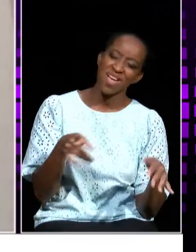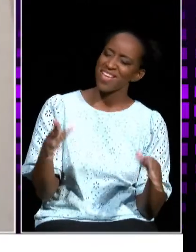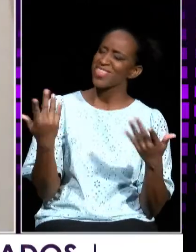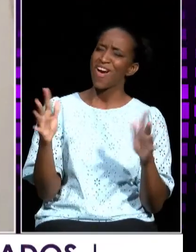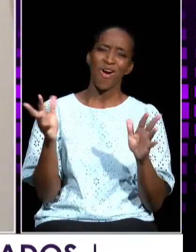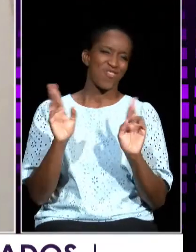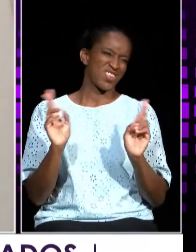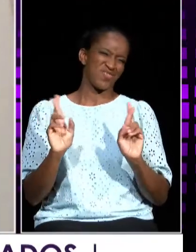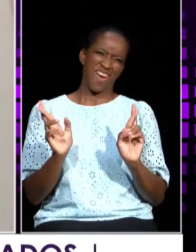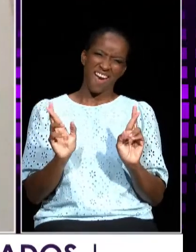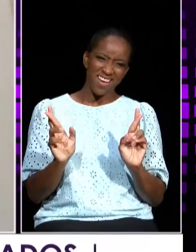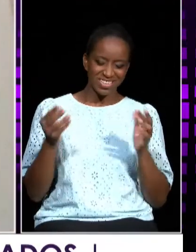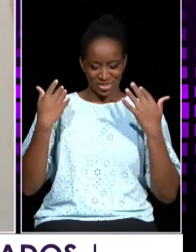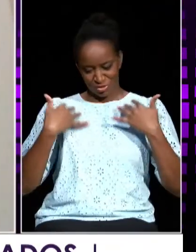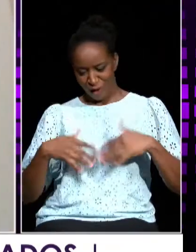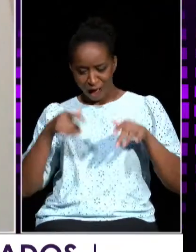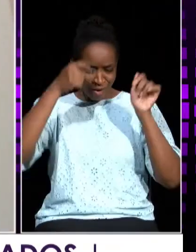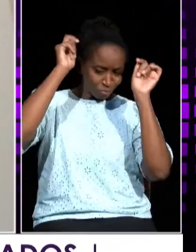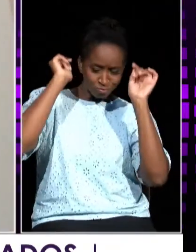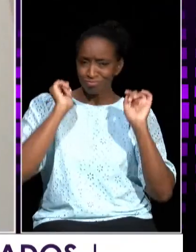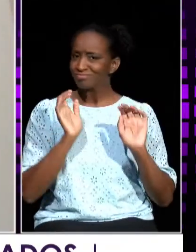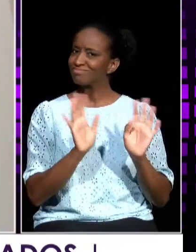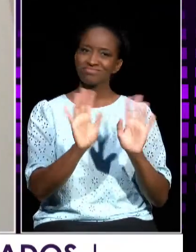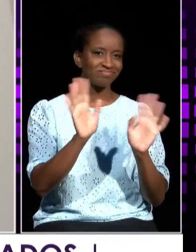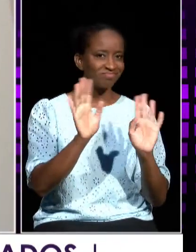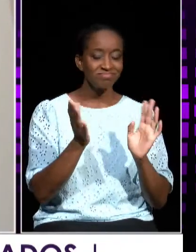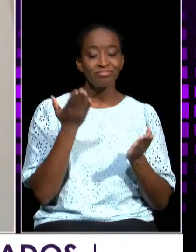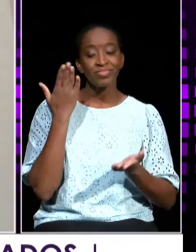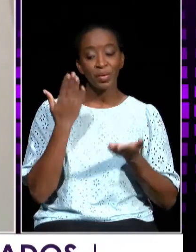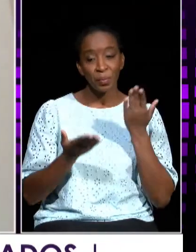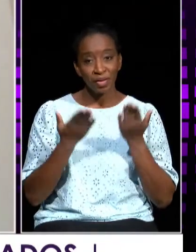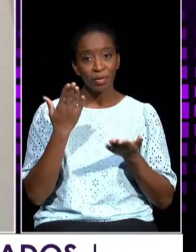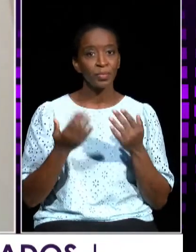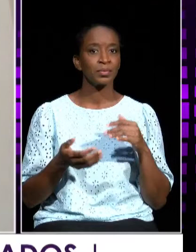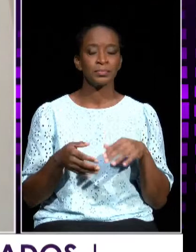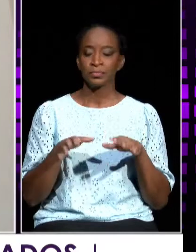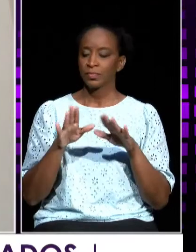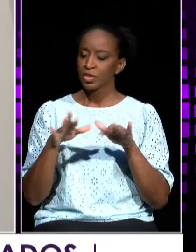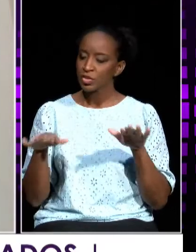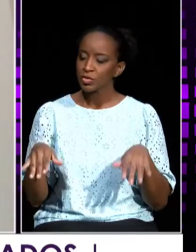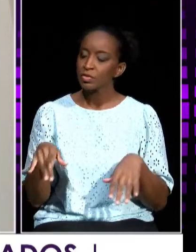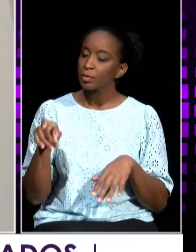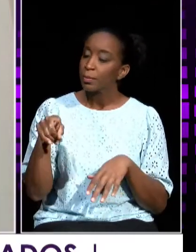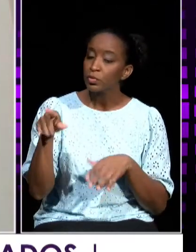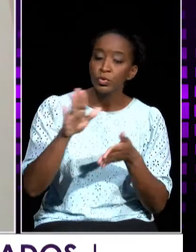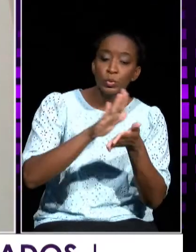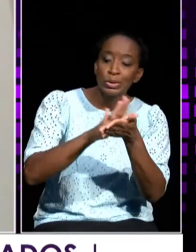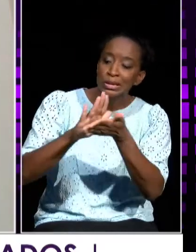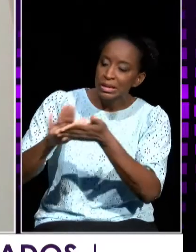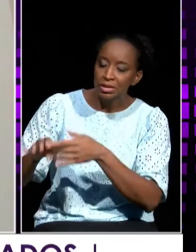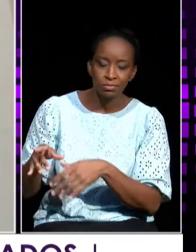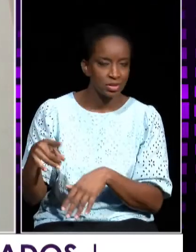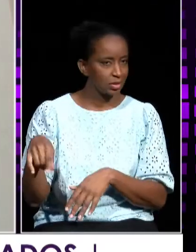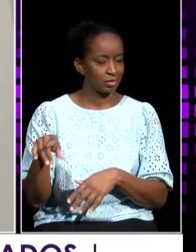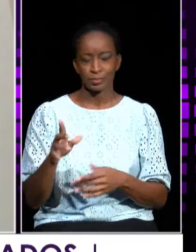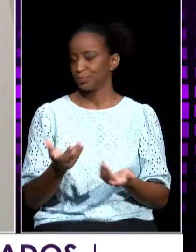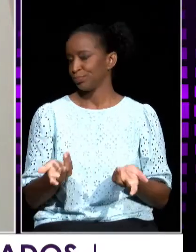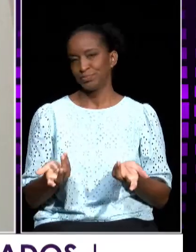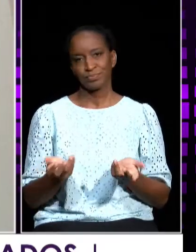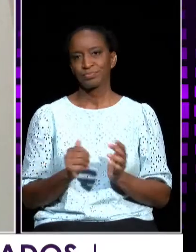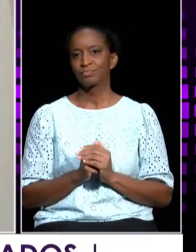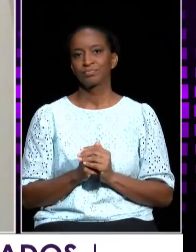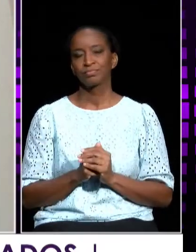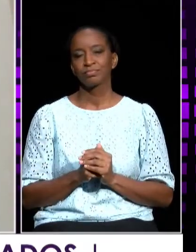something, and they did not follow through on maybe something you told them to do before, that's a